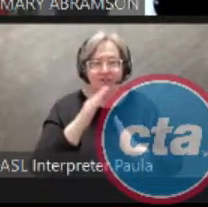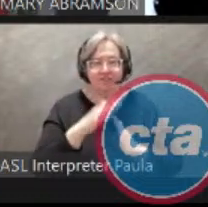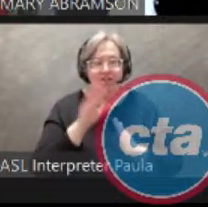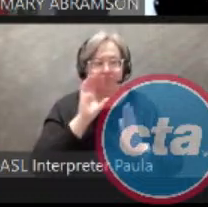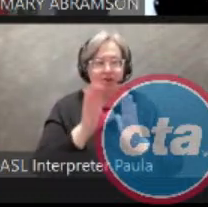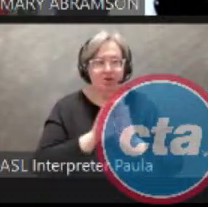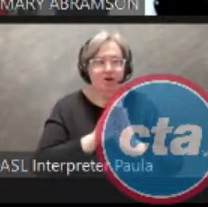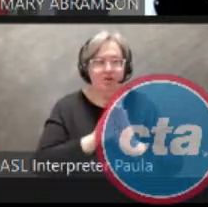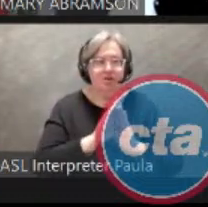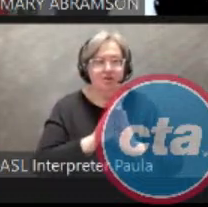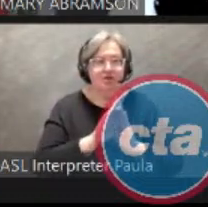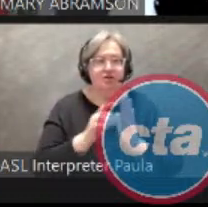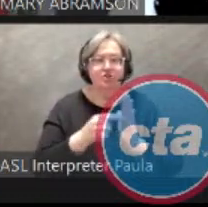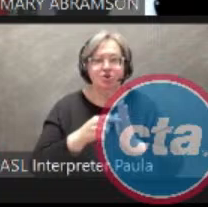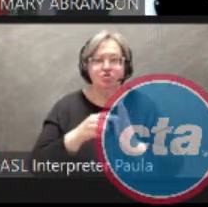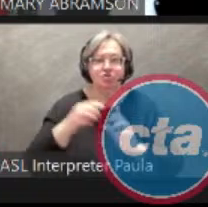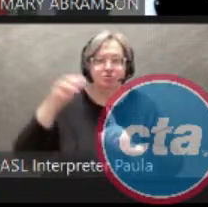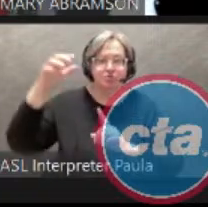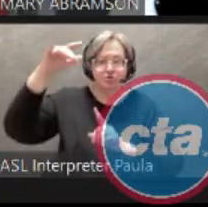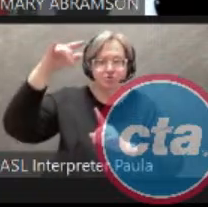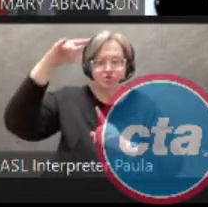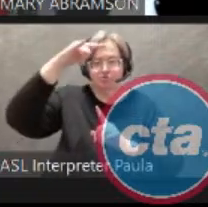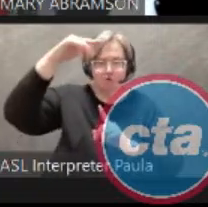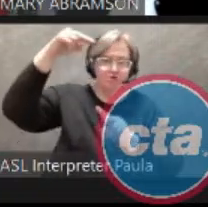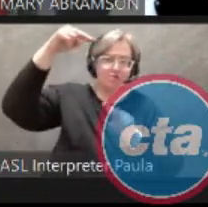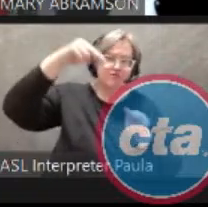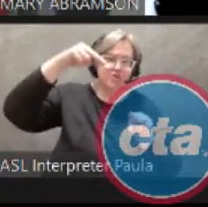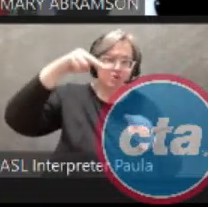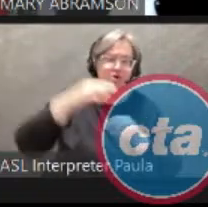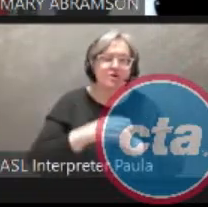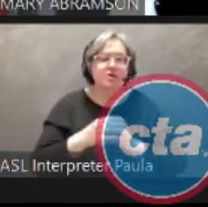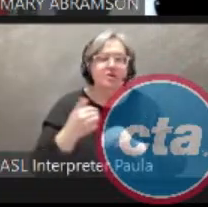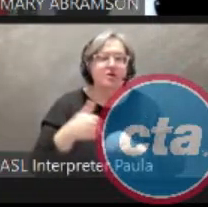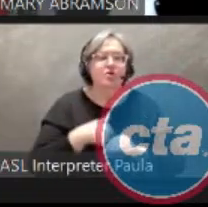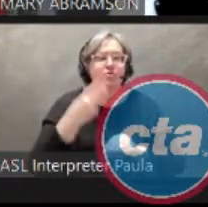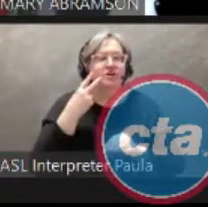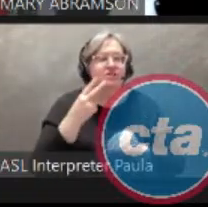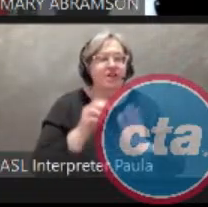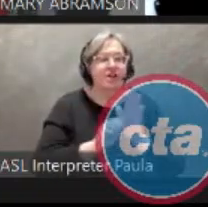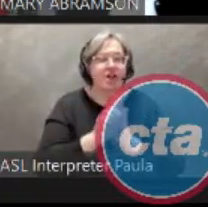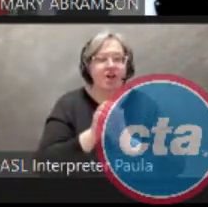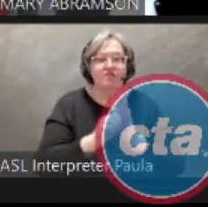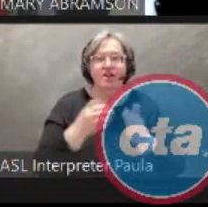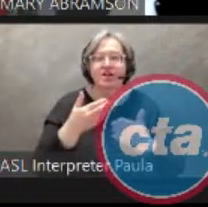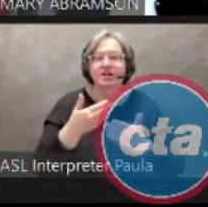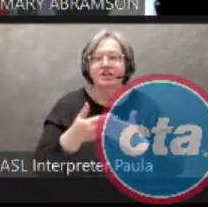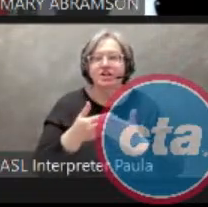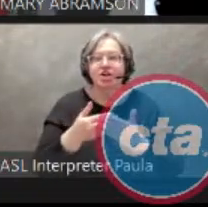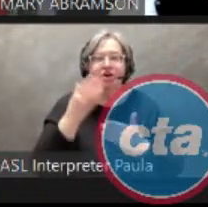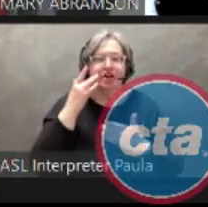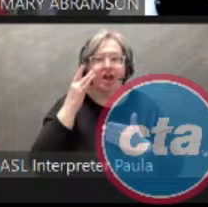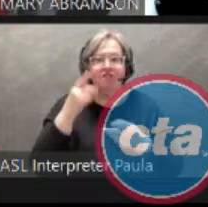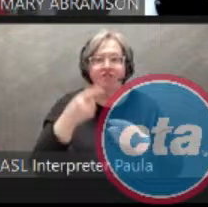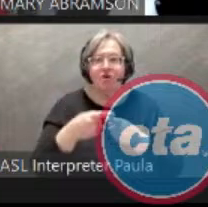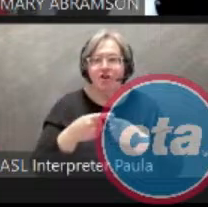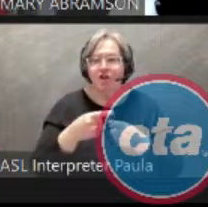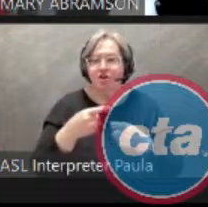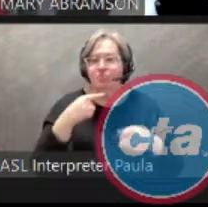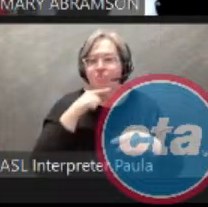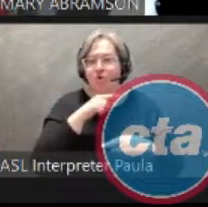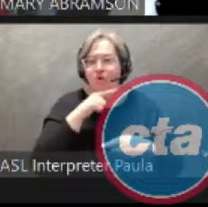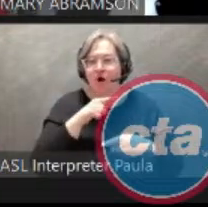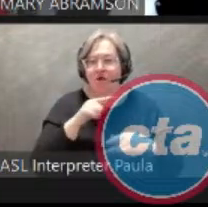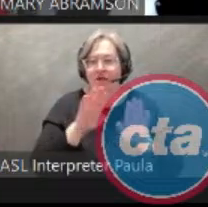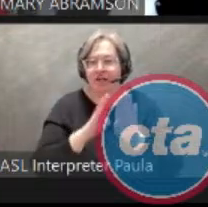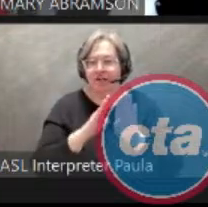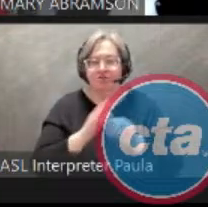shows more kind of a drone view. You can see there's 2 elevators that are right off of California, Milwaukee entrance. And then the